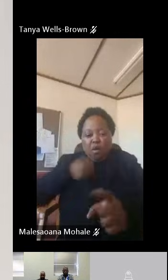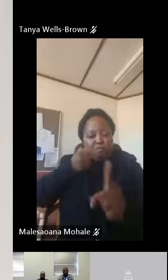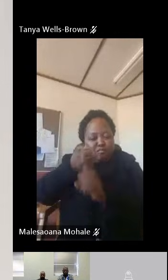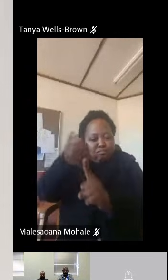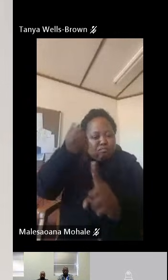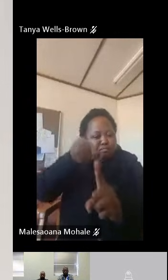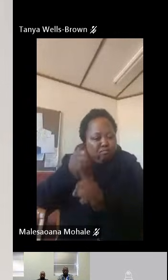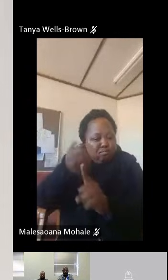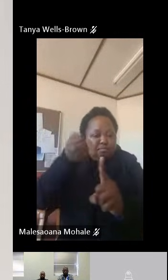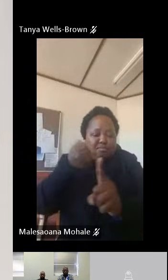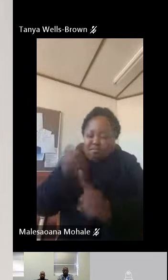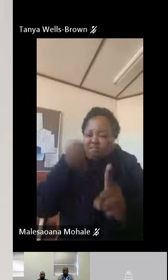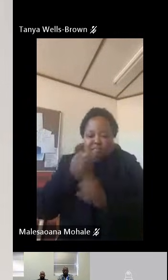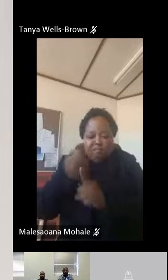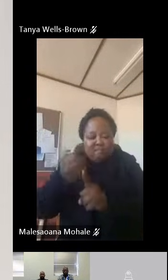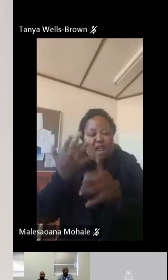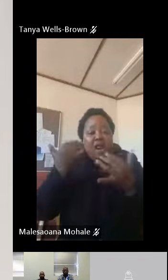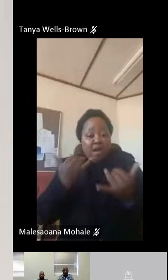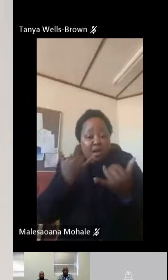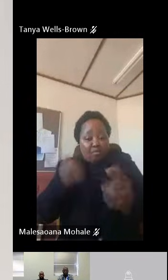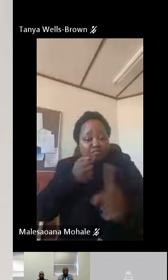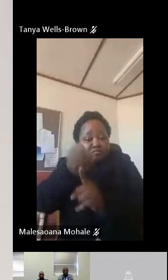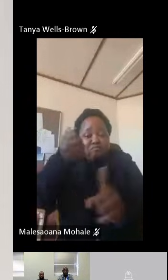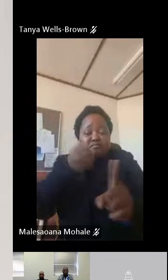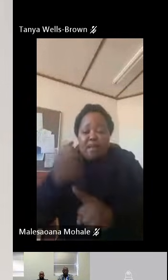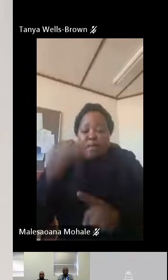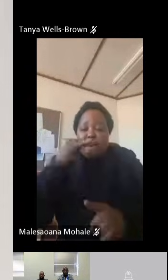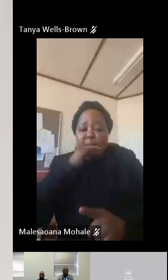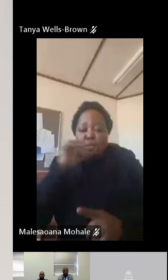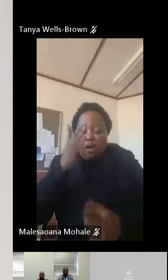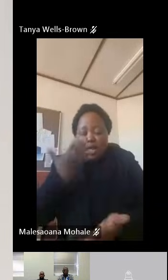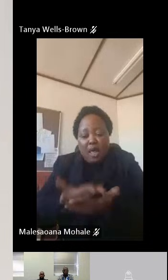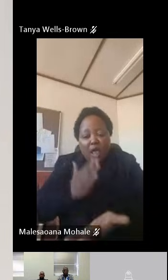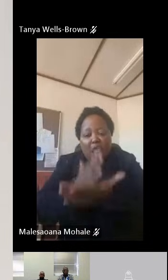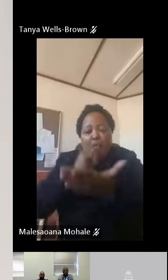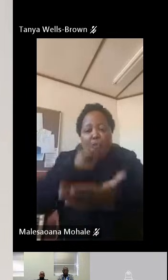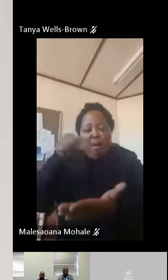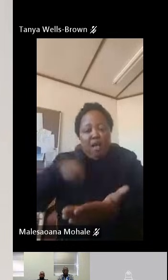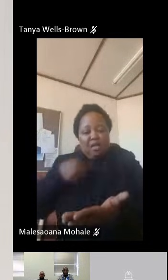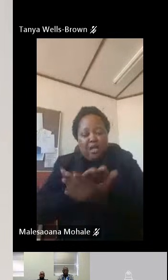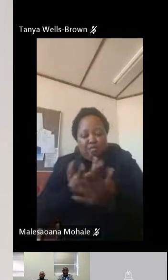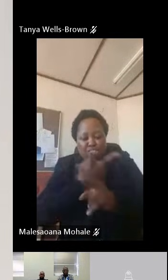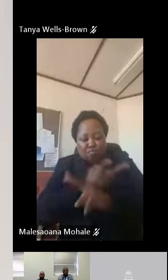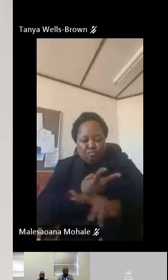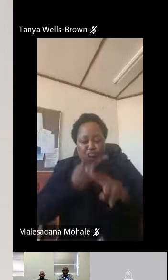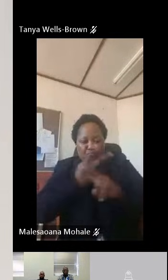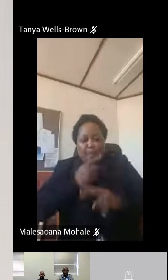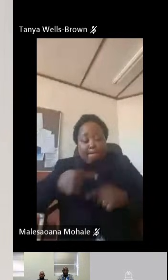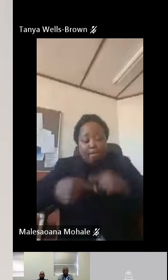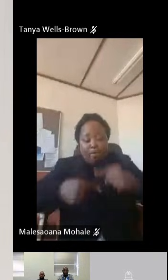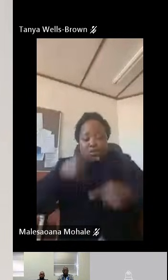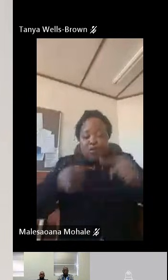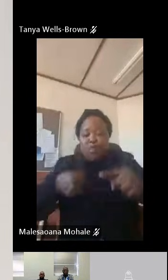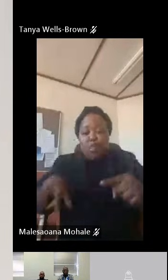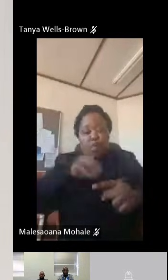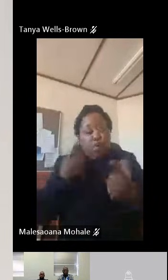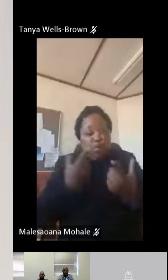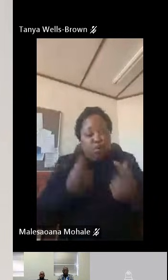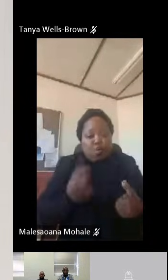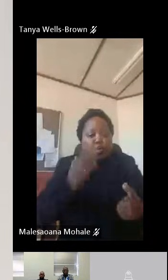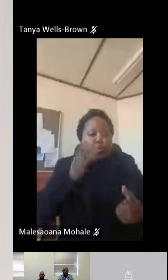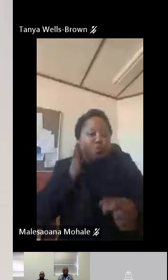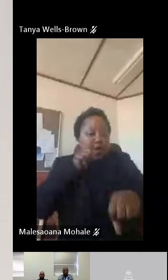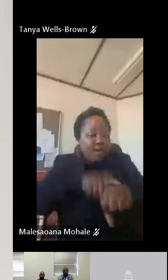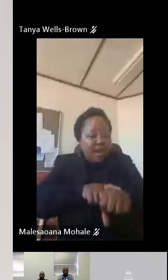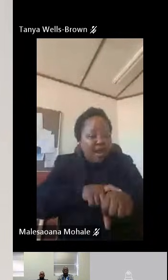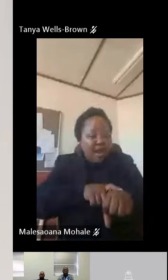And advocacy, it will also help us considering the processes that we have gone through while we were designing our programs from